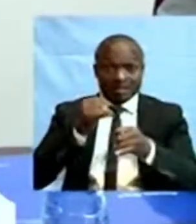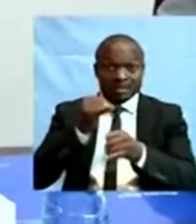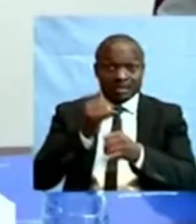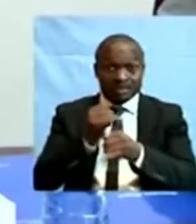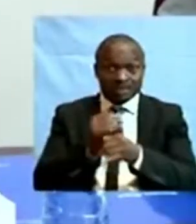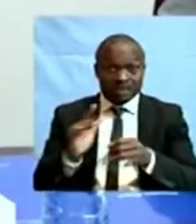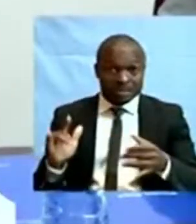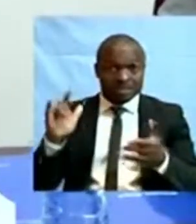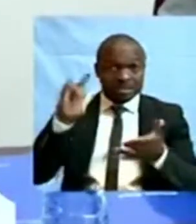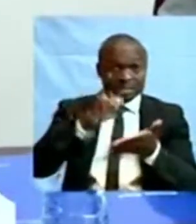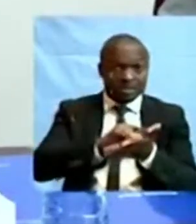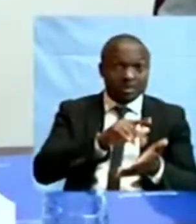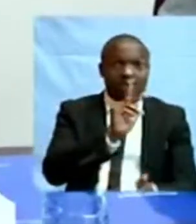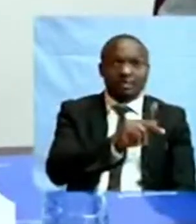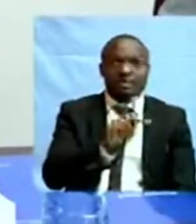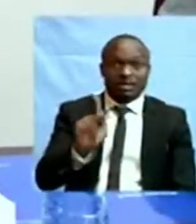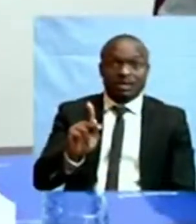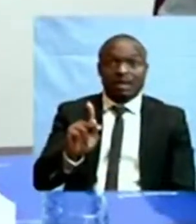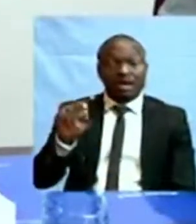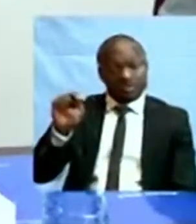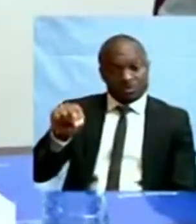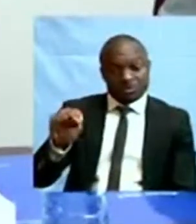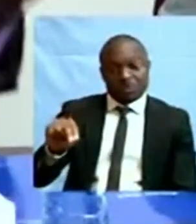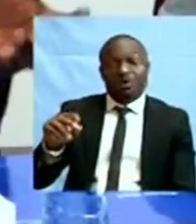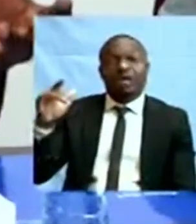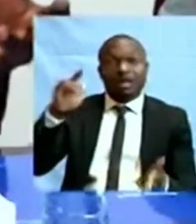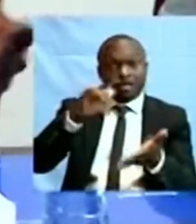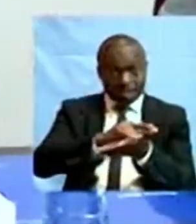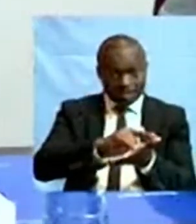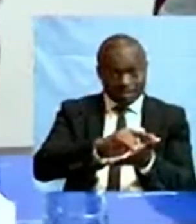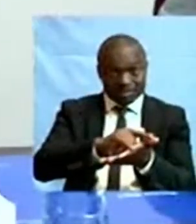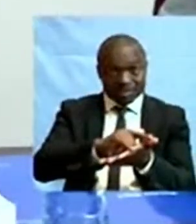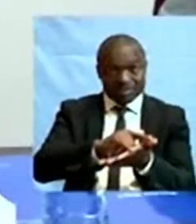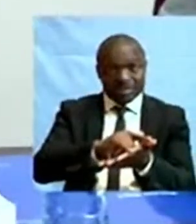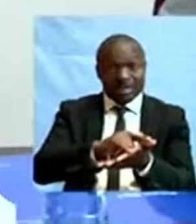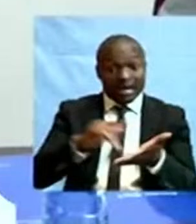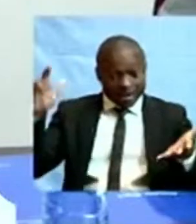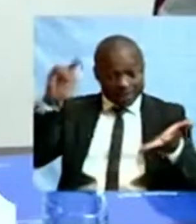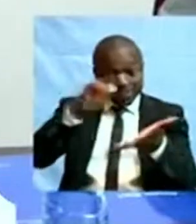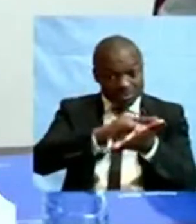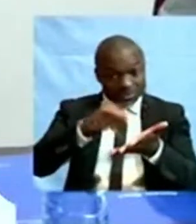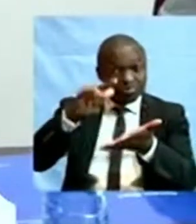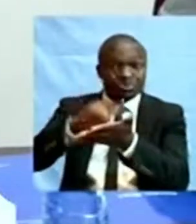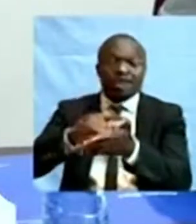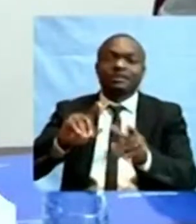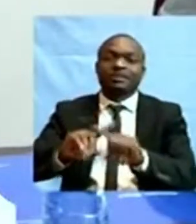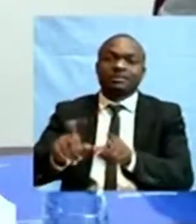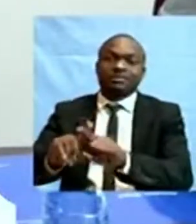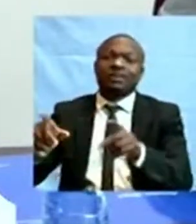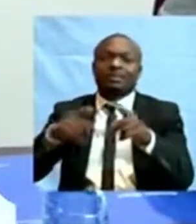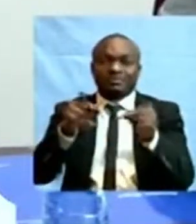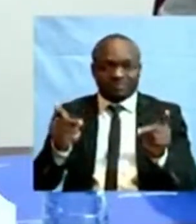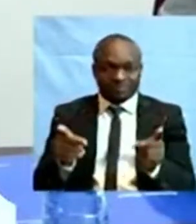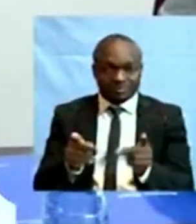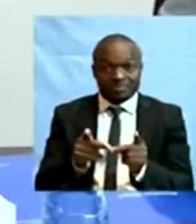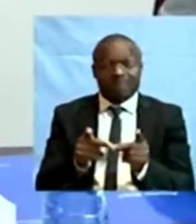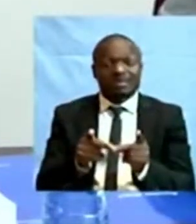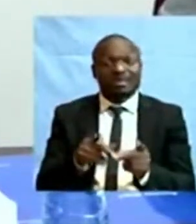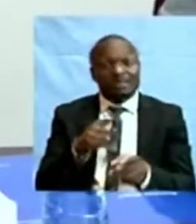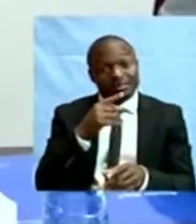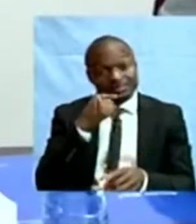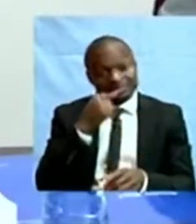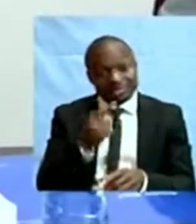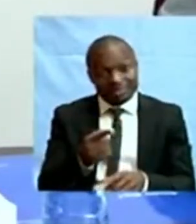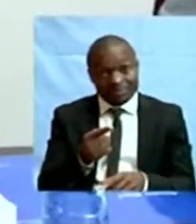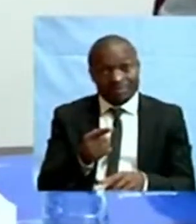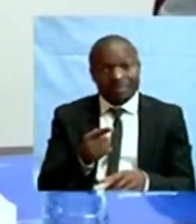International, Ndola, Harimwanga Nkumbula, but also the aerodromes in our provincial headquarters. They are very important. As I noted earlier,